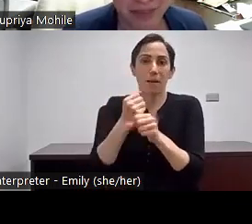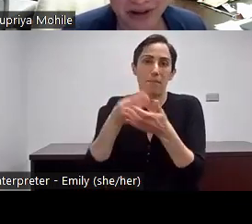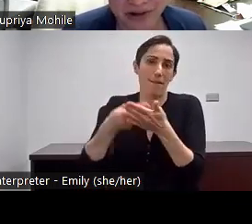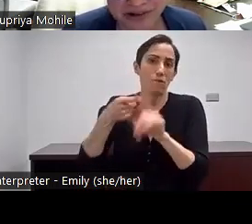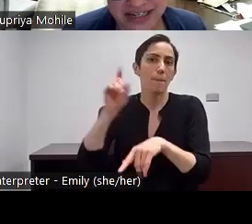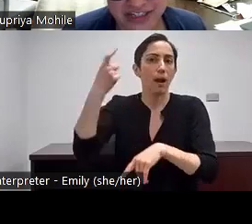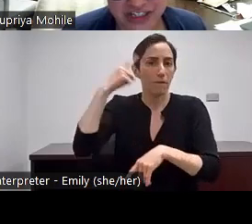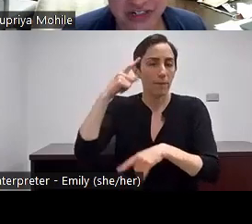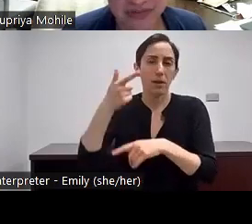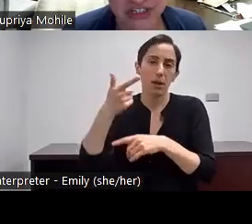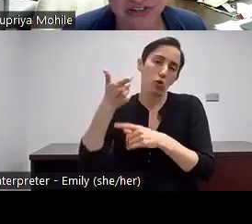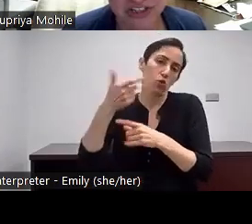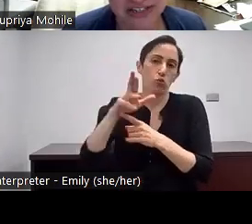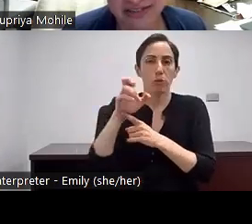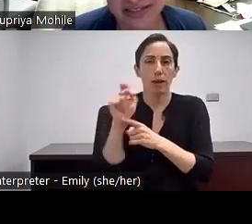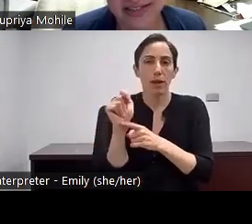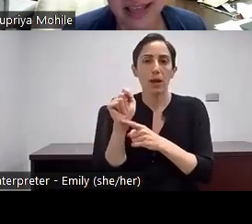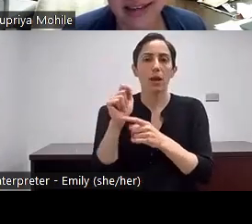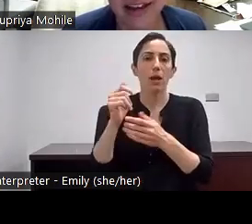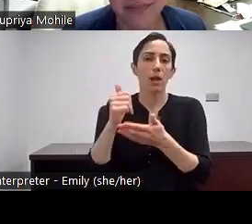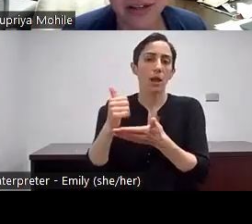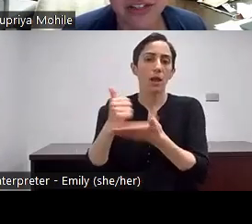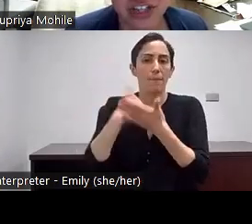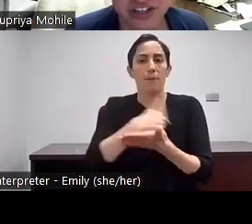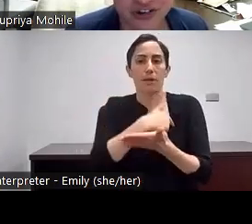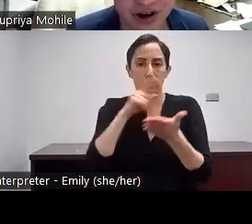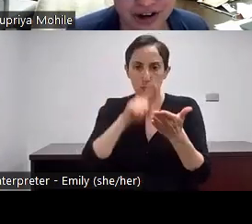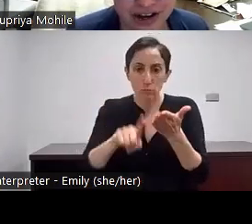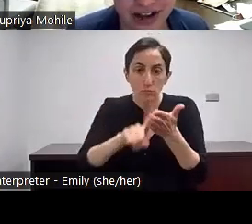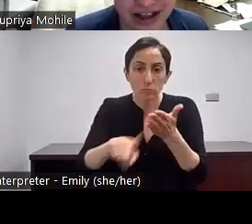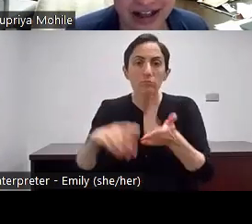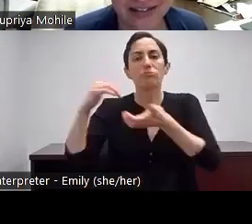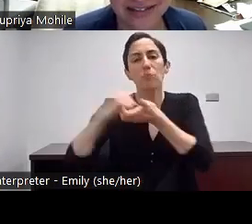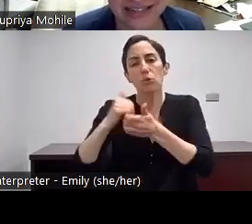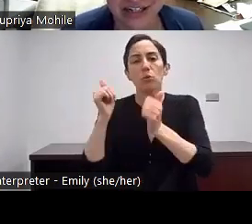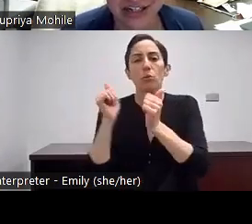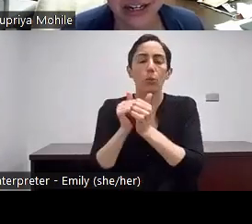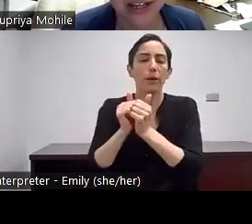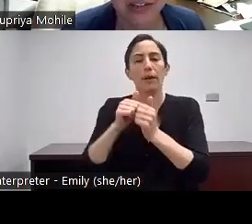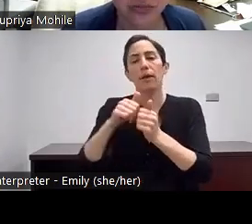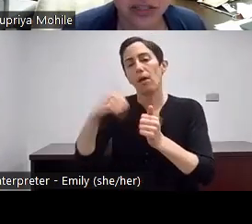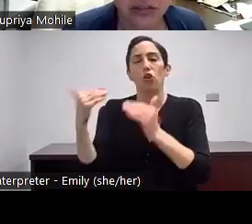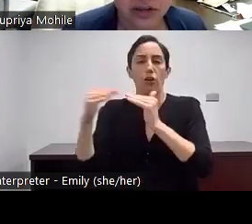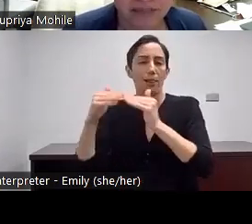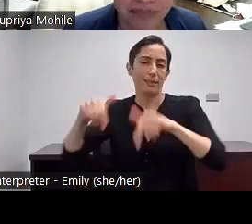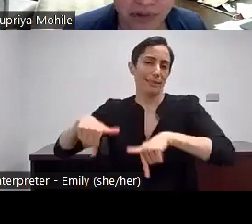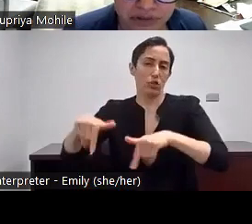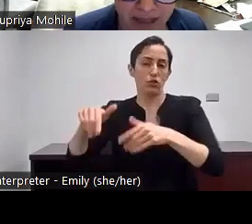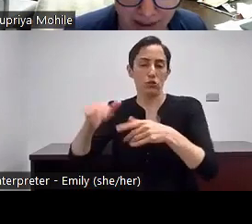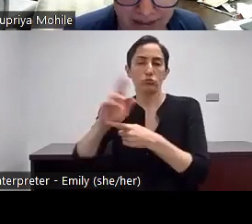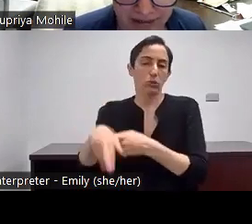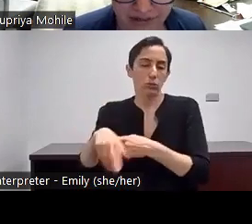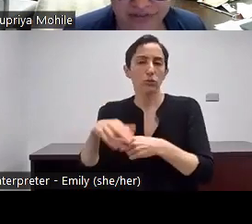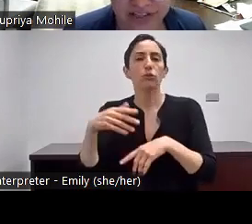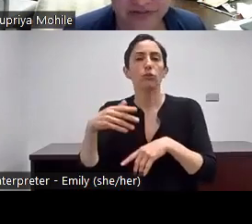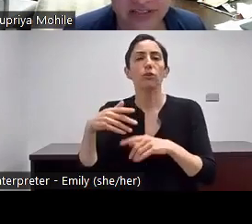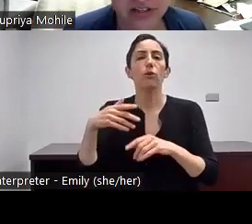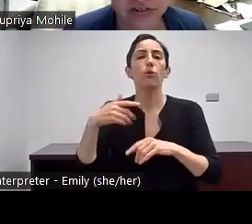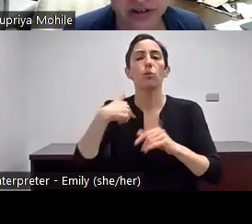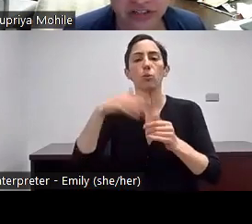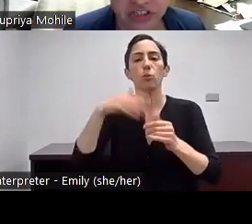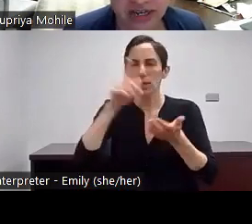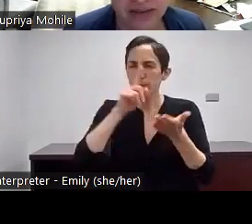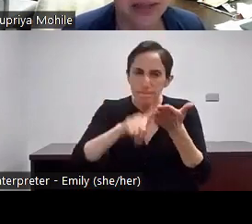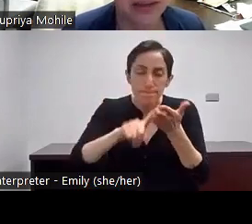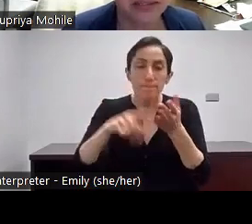And I'm partnering with Dr. Michelle Janelsons and Karen Muschin, who are colleagues here, to really look at both cognitive and